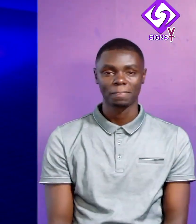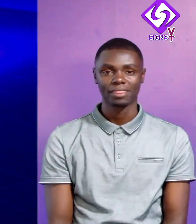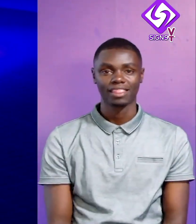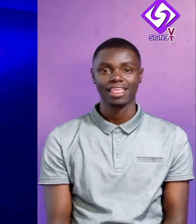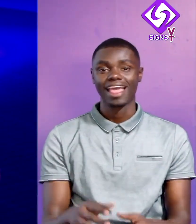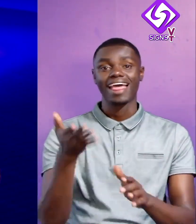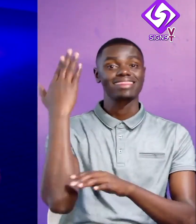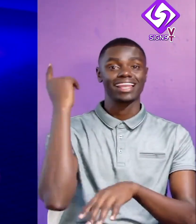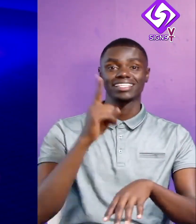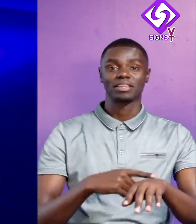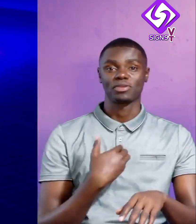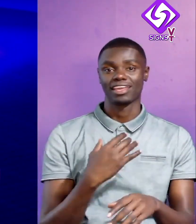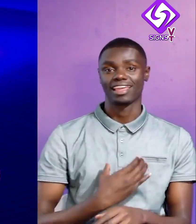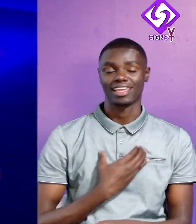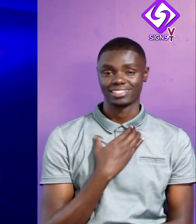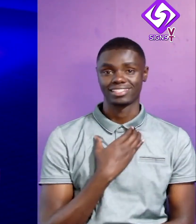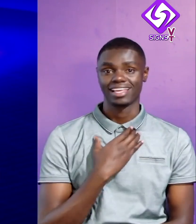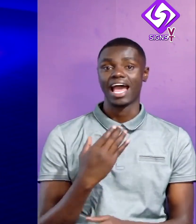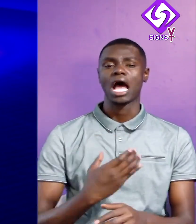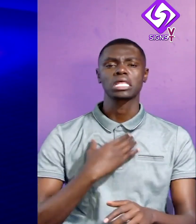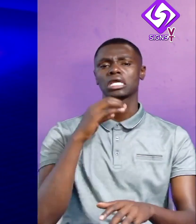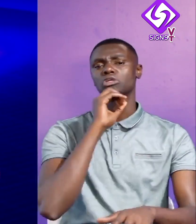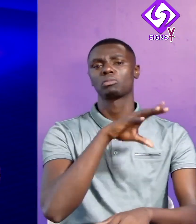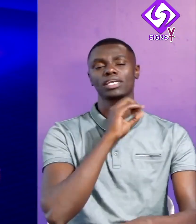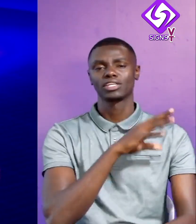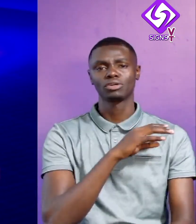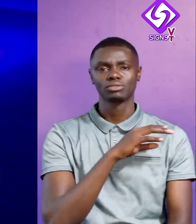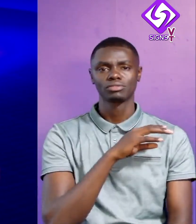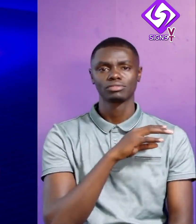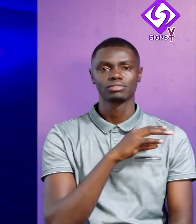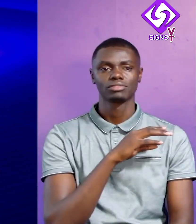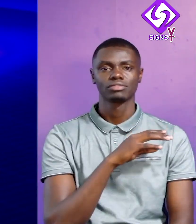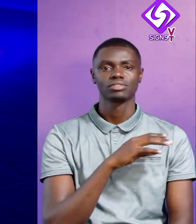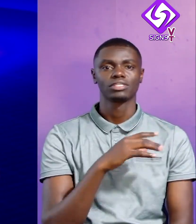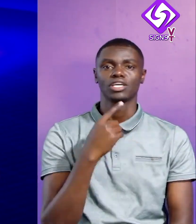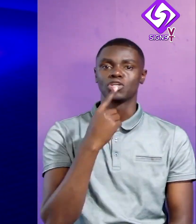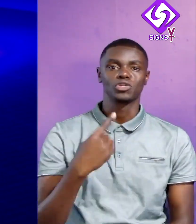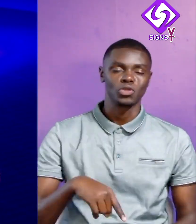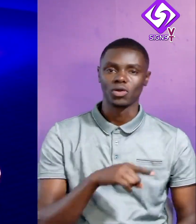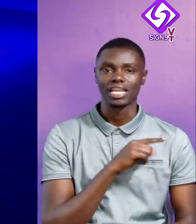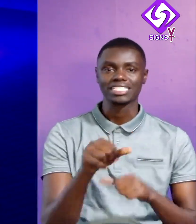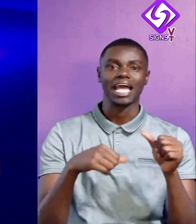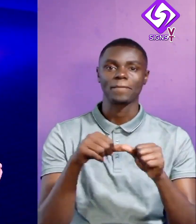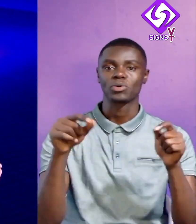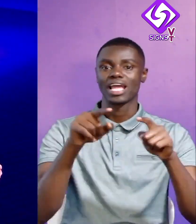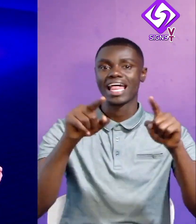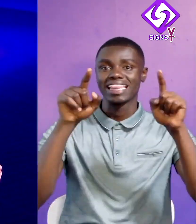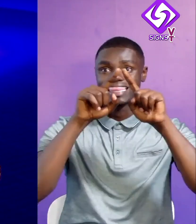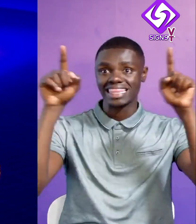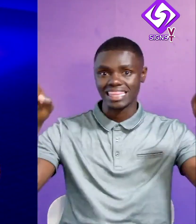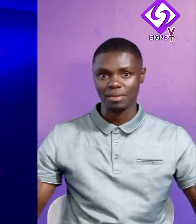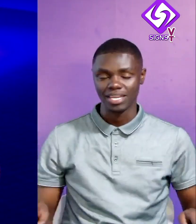The last time we had a guest, and the guest complained, told us about the box, ile box